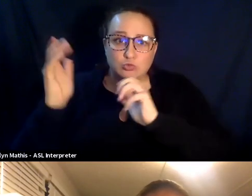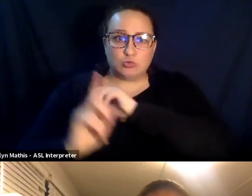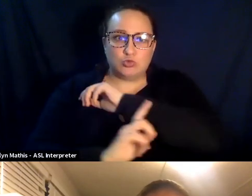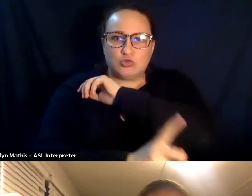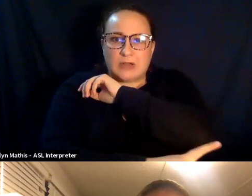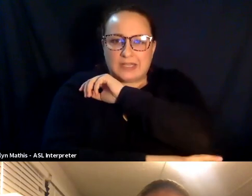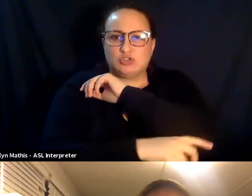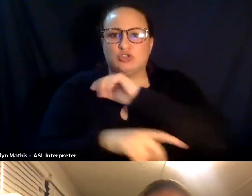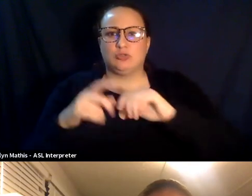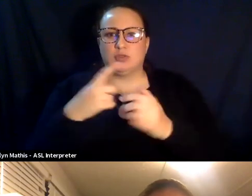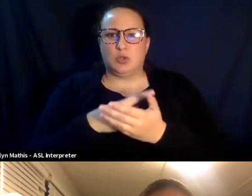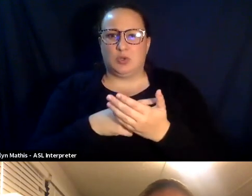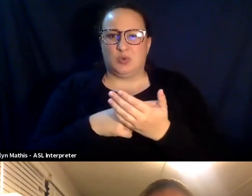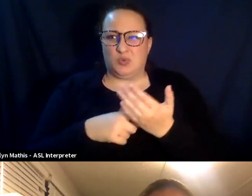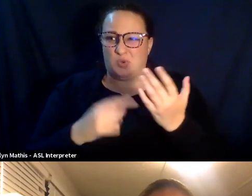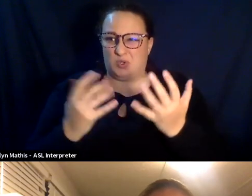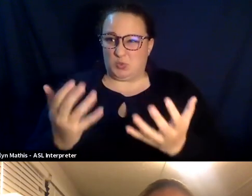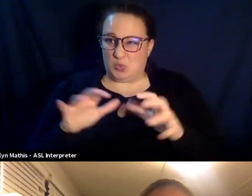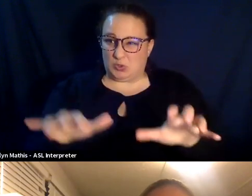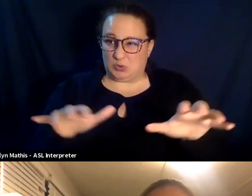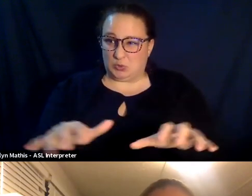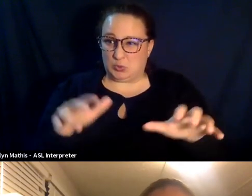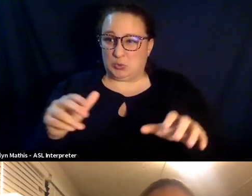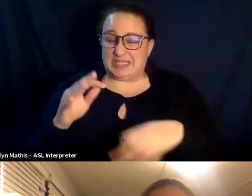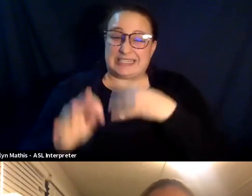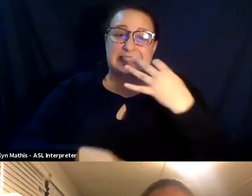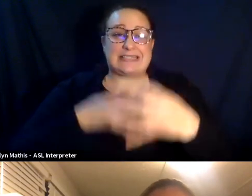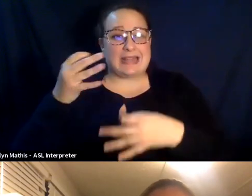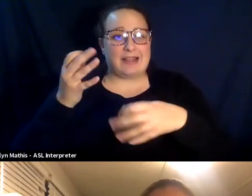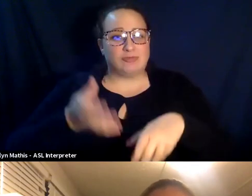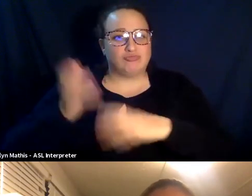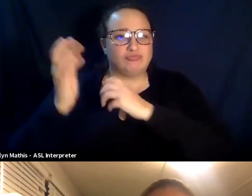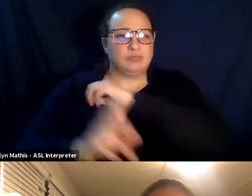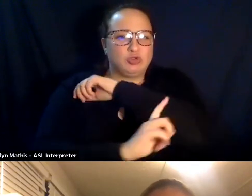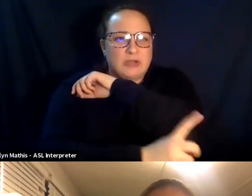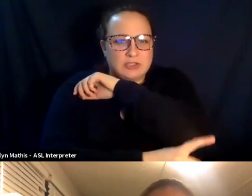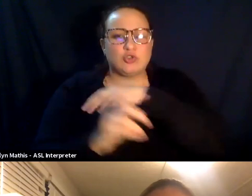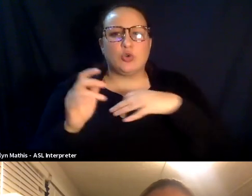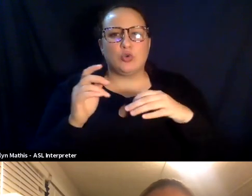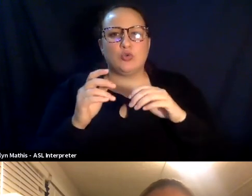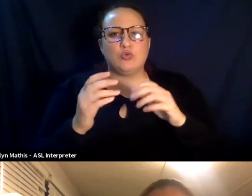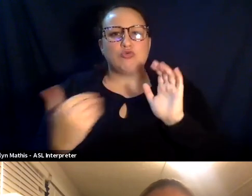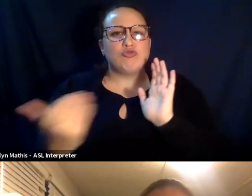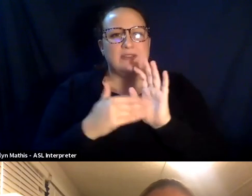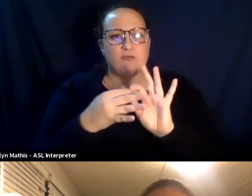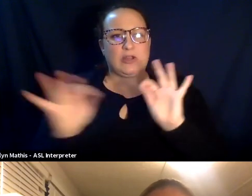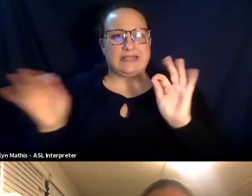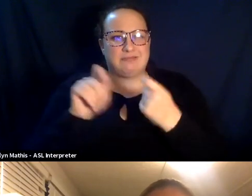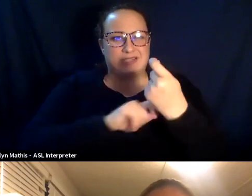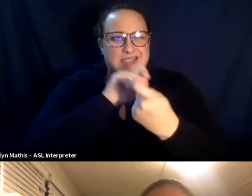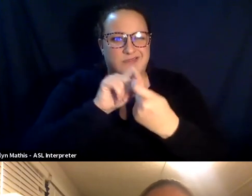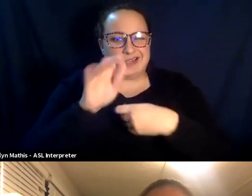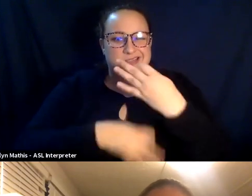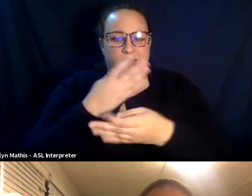What might you want to do other than take out the trash? So kind of rephrasing it more specifically rather than broad.